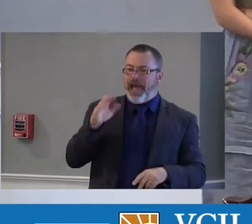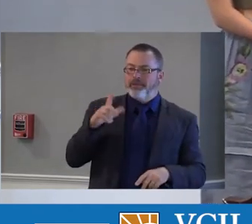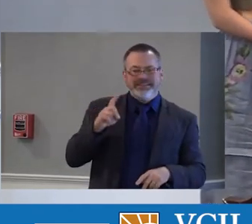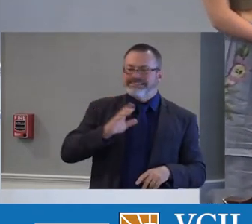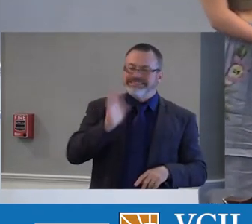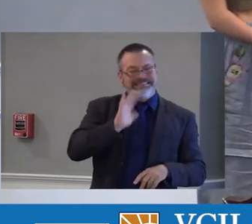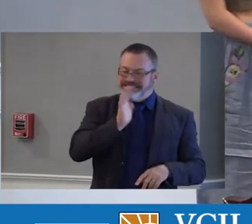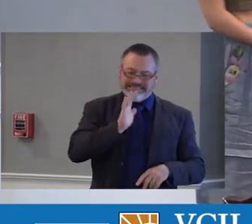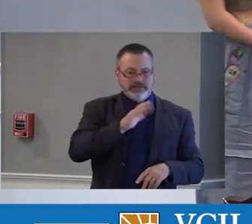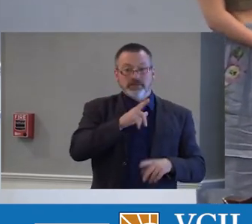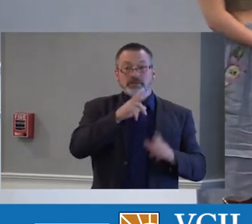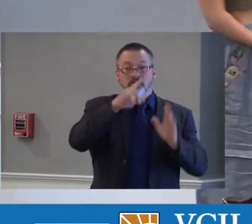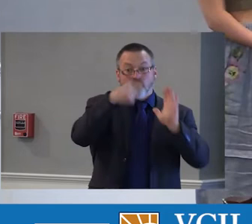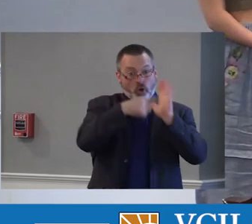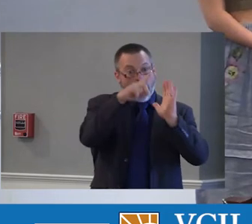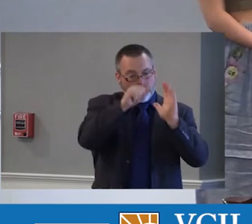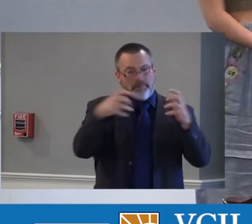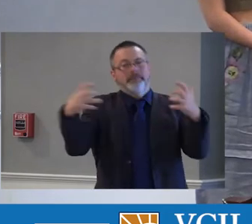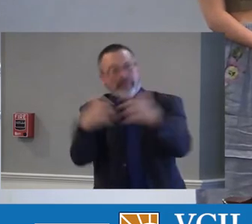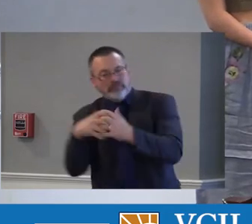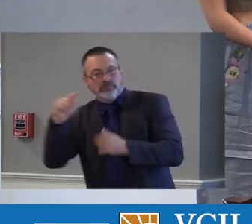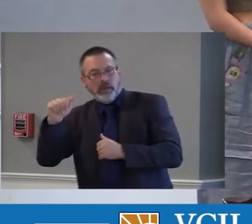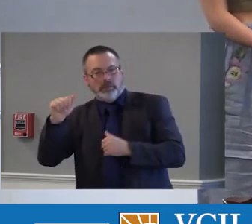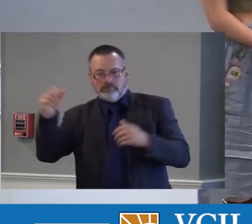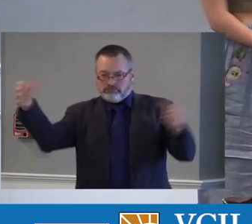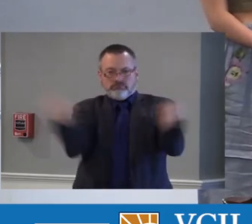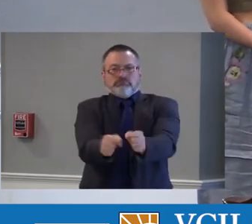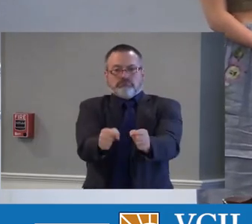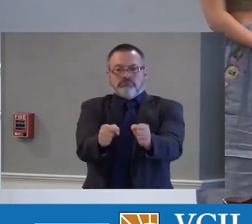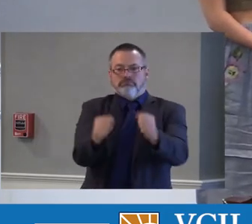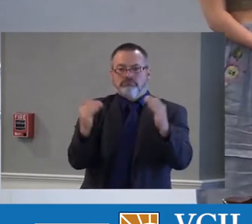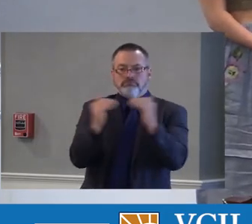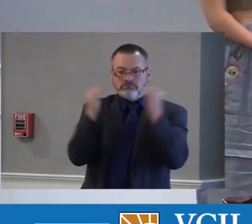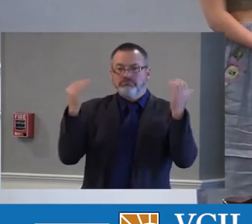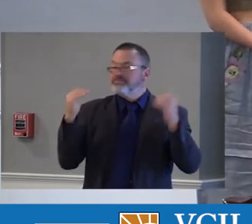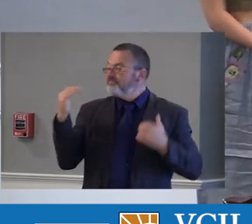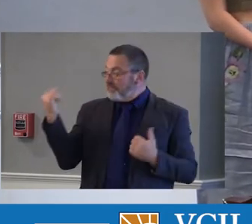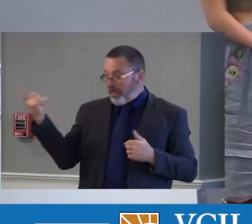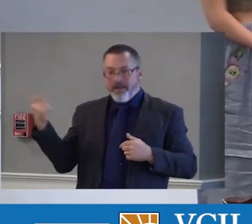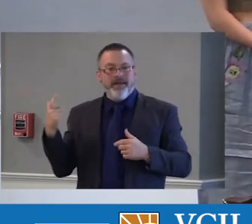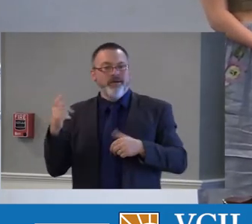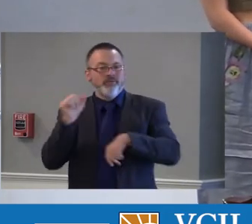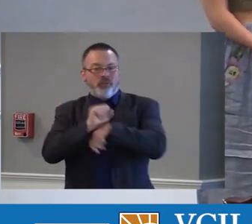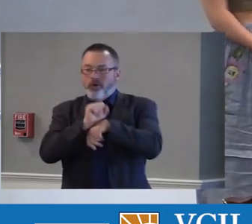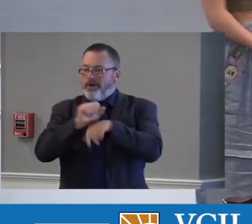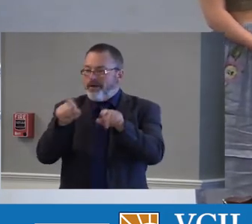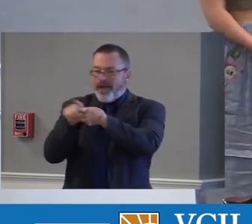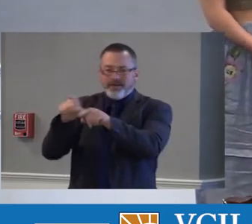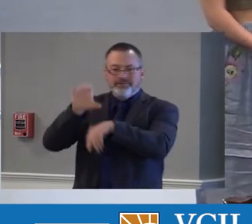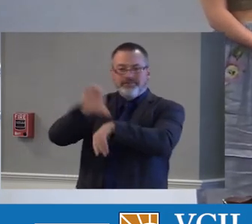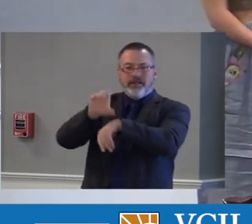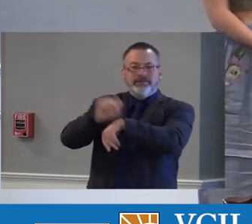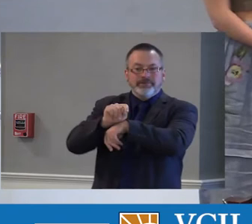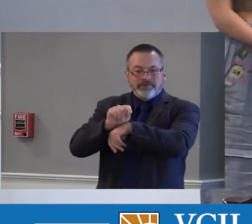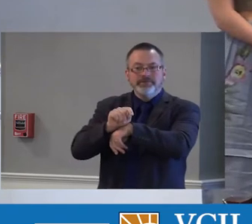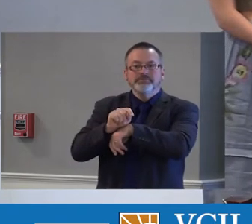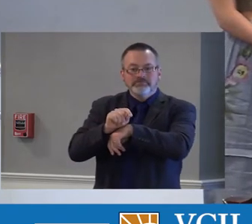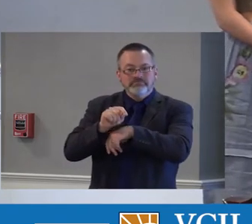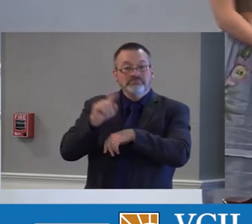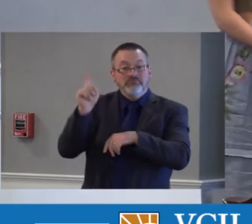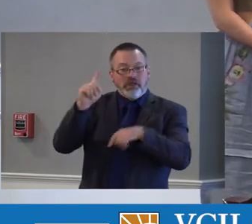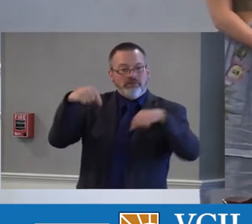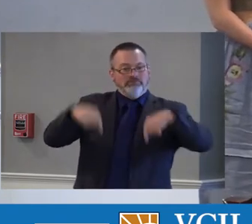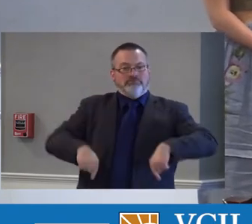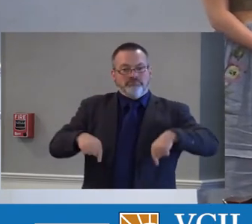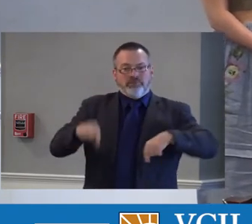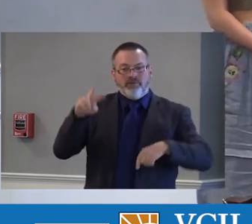actors. She is currently working as a consultant for educators in Vermont who are creating a Designing for